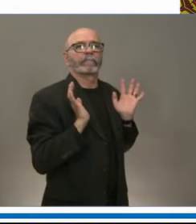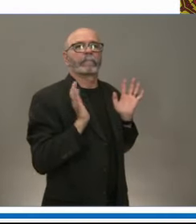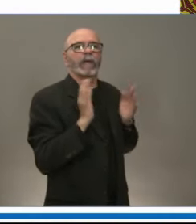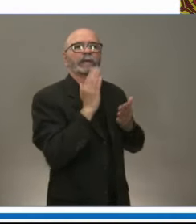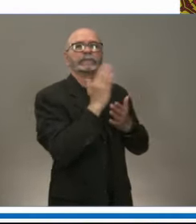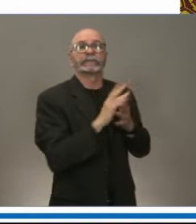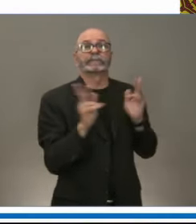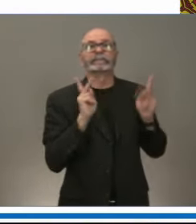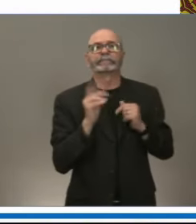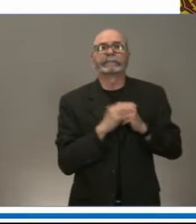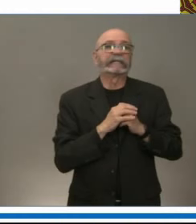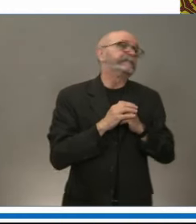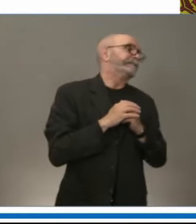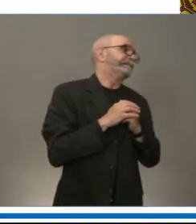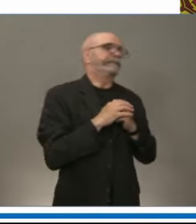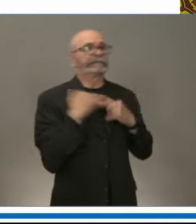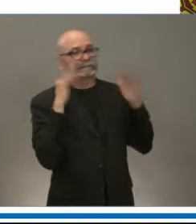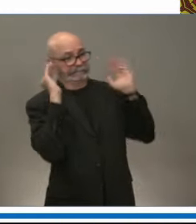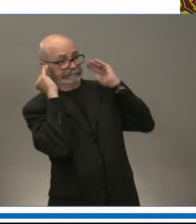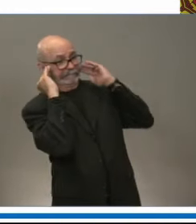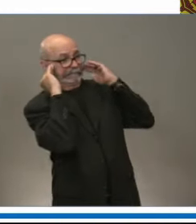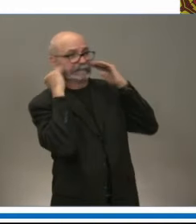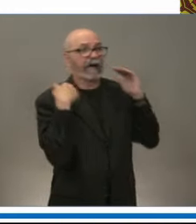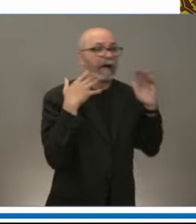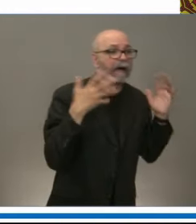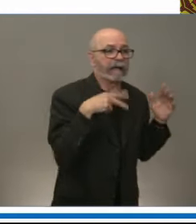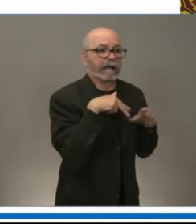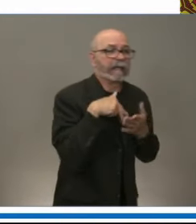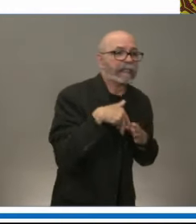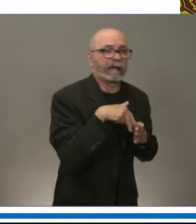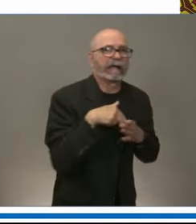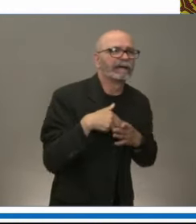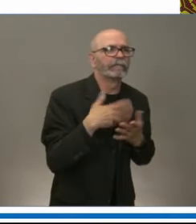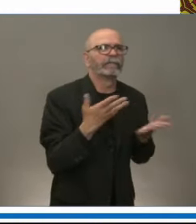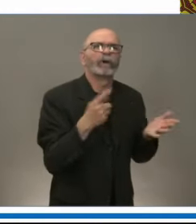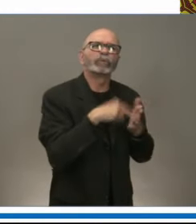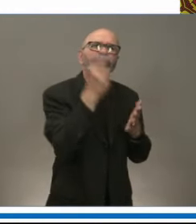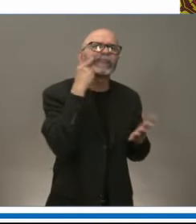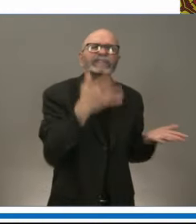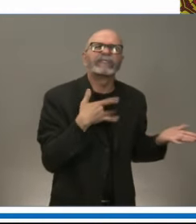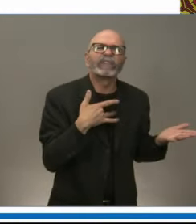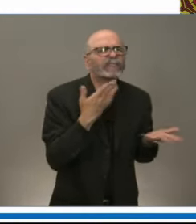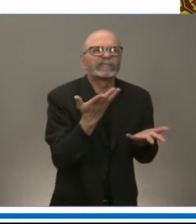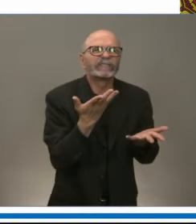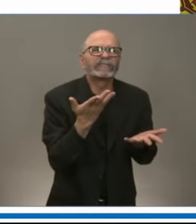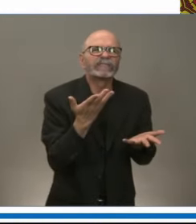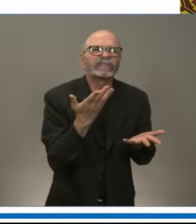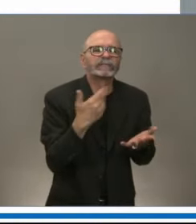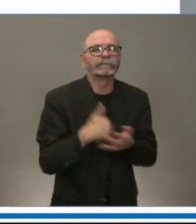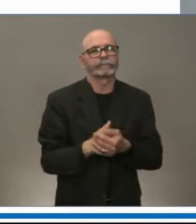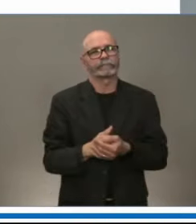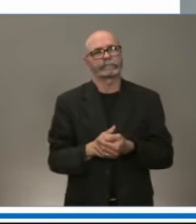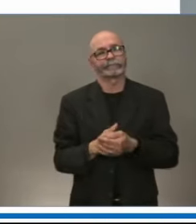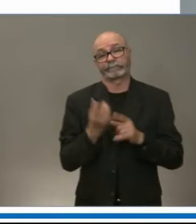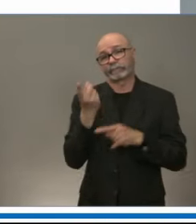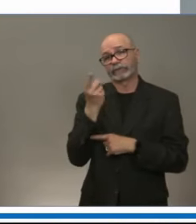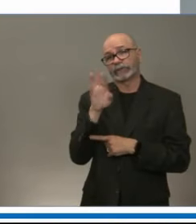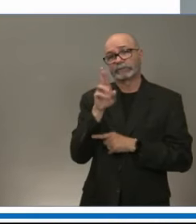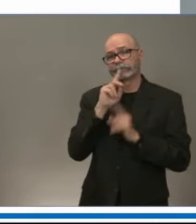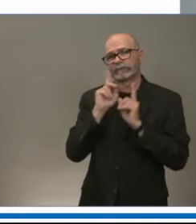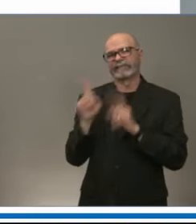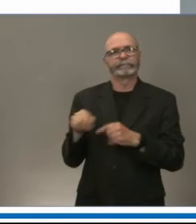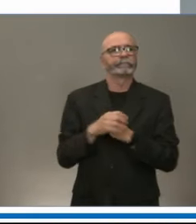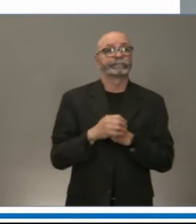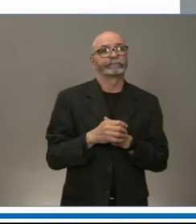are wondering if you would share your feelings on this. So I can't speak to specific